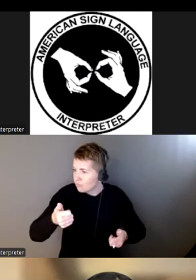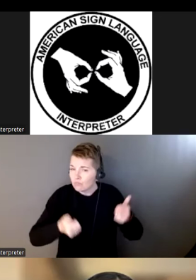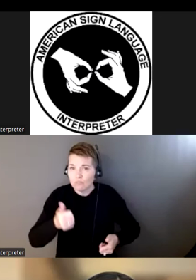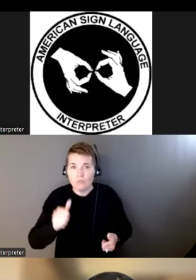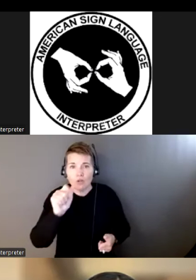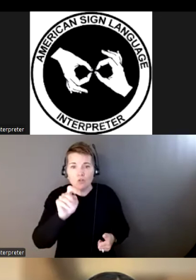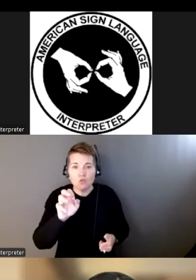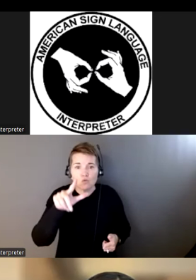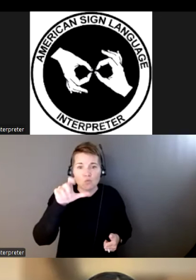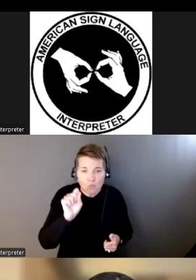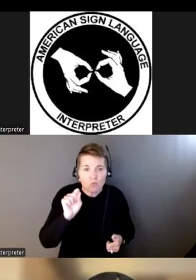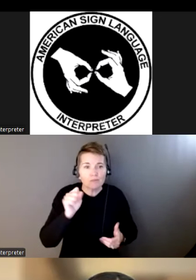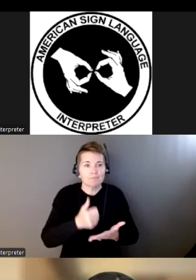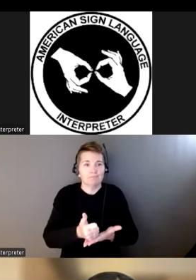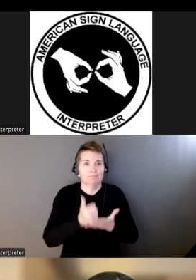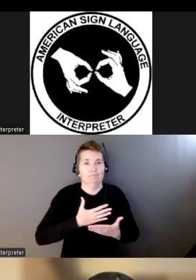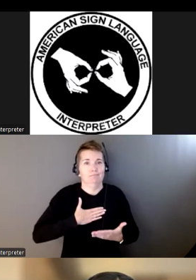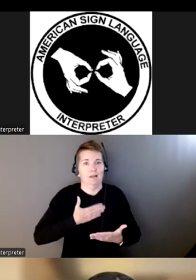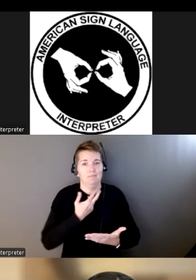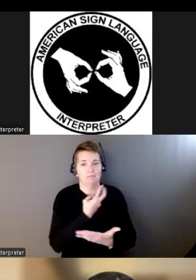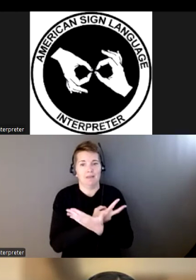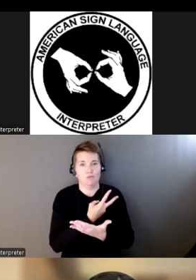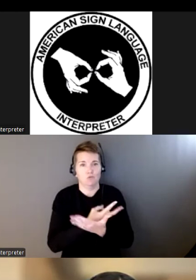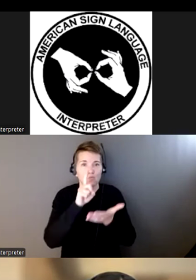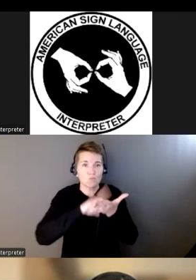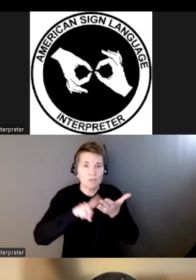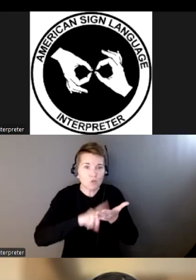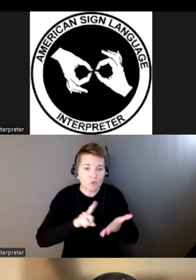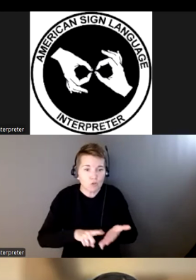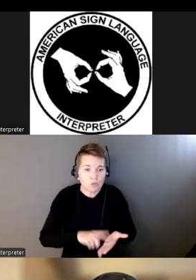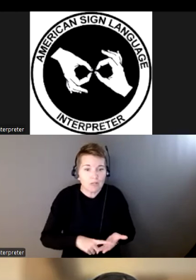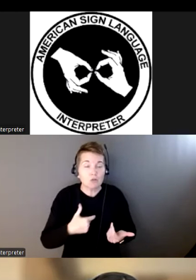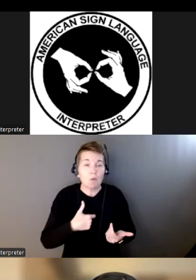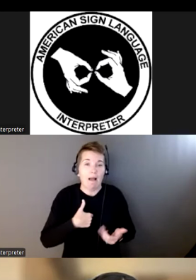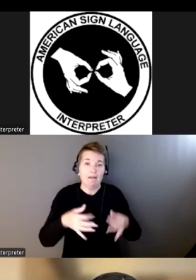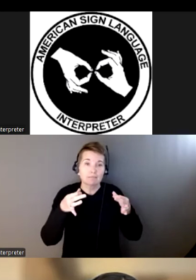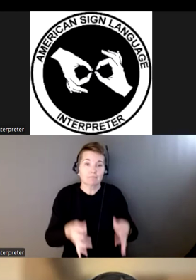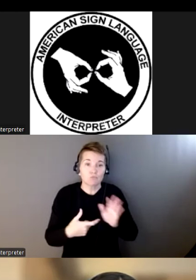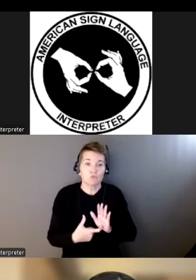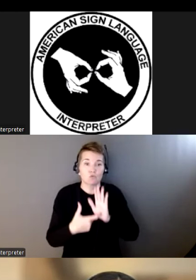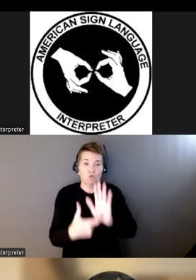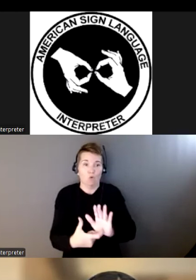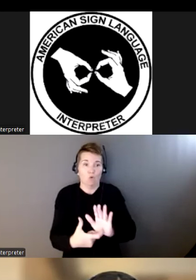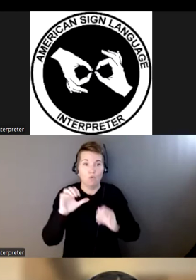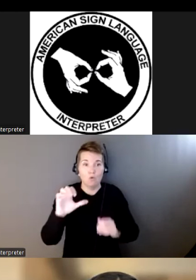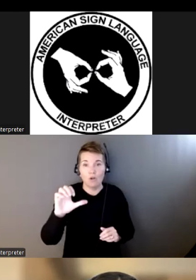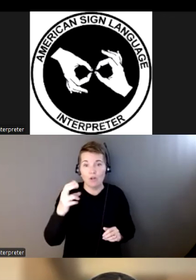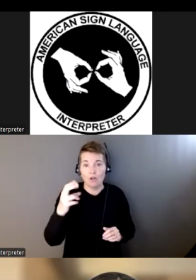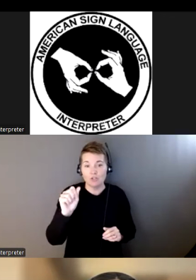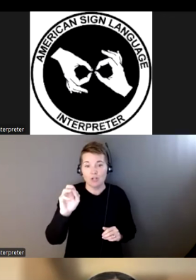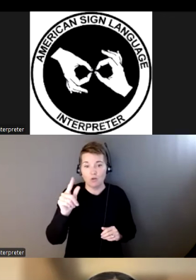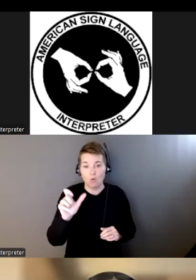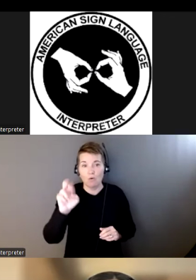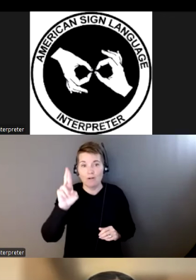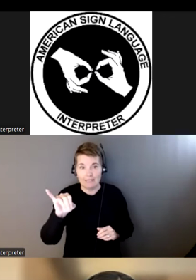my own master's research. And so I chose to depict this idea using the Chekori style.